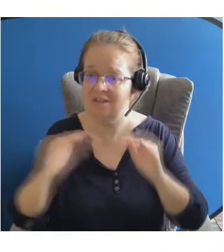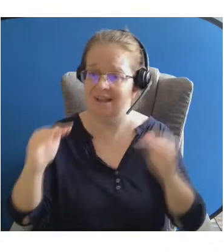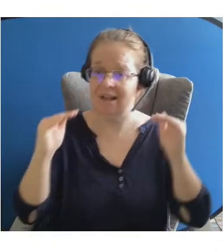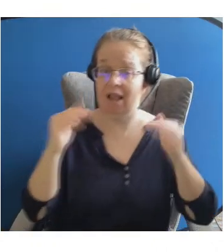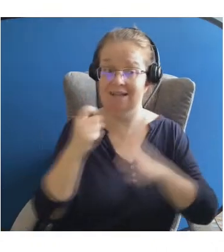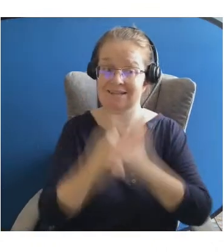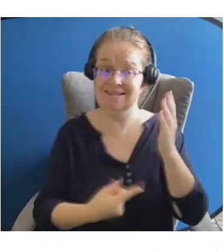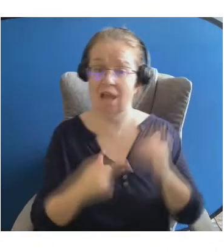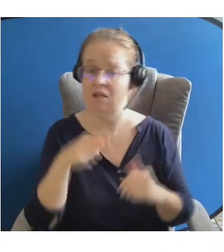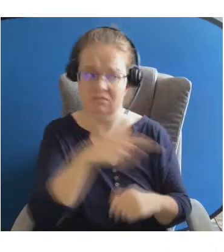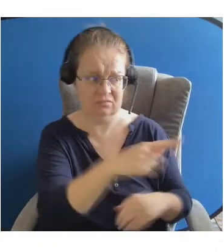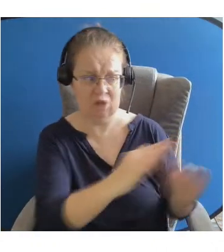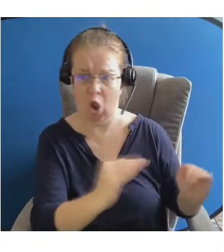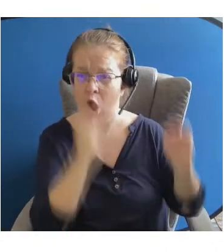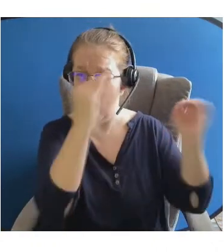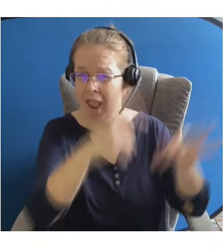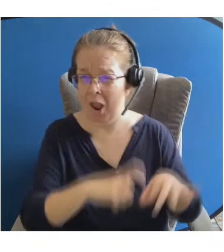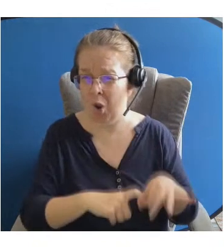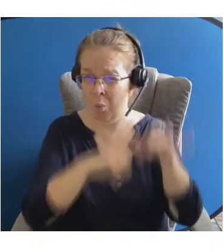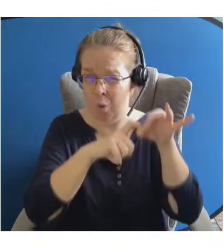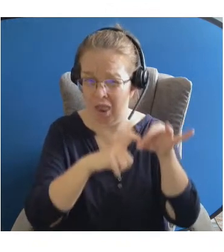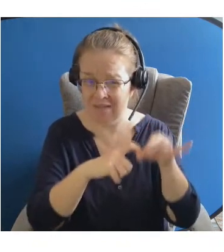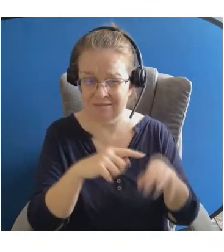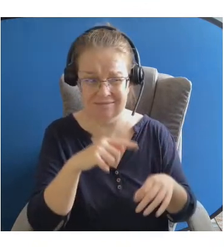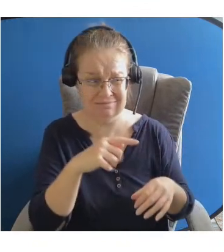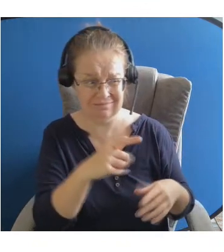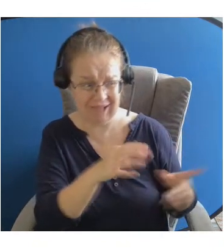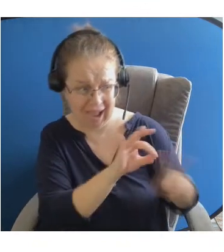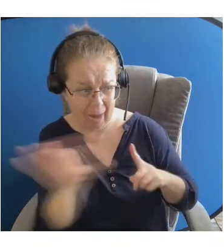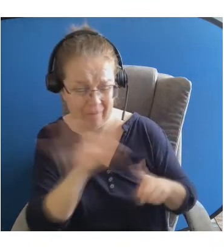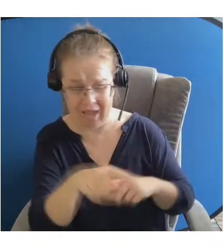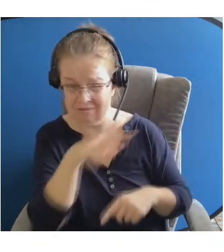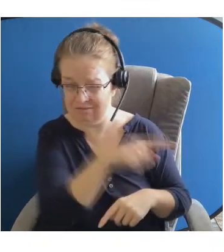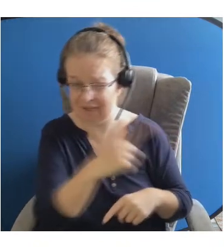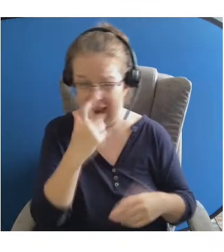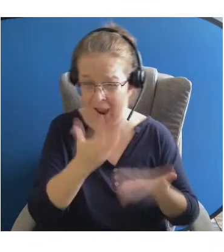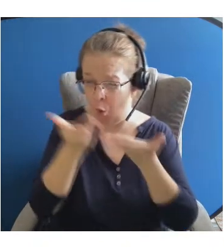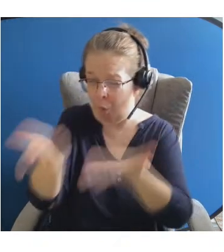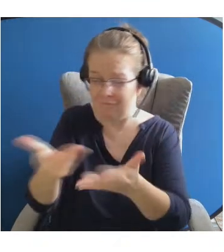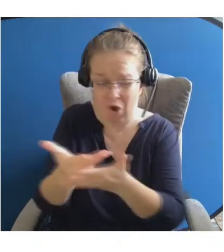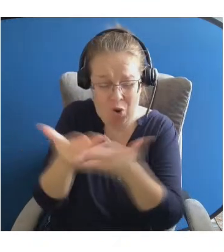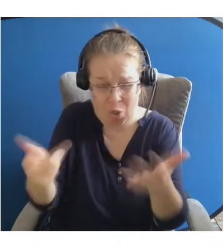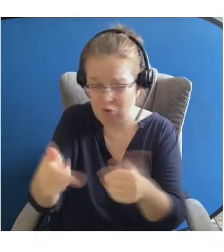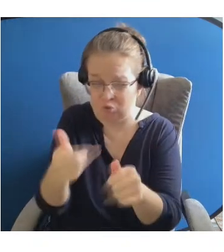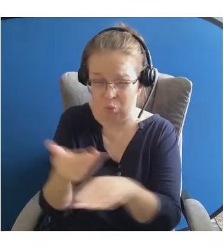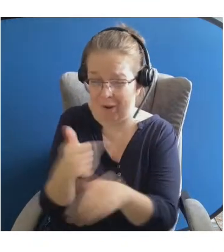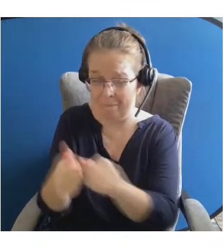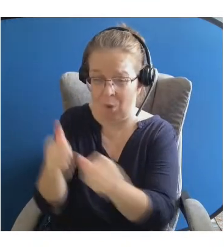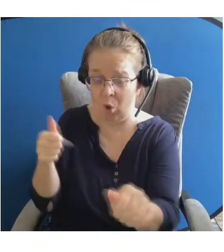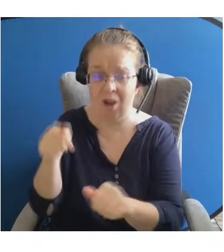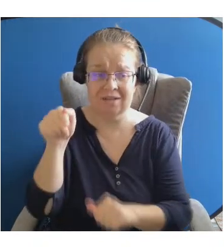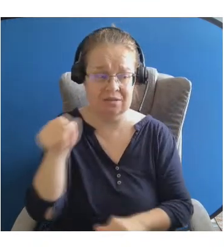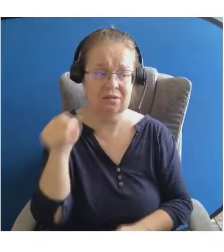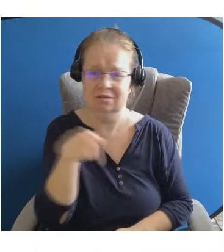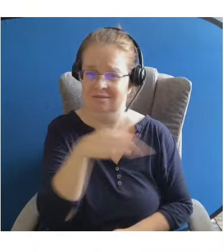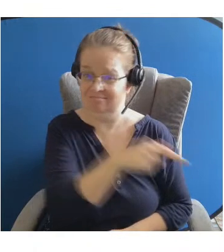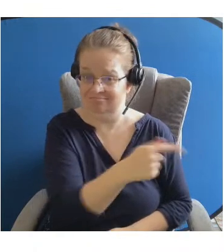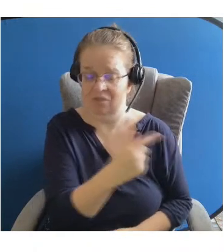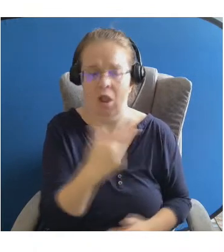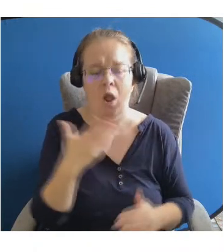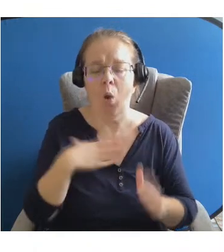quality applicants that have lots and lots to offer employers. And we want to also